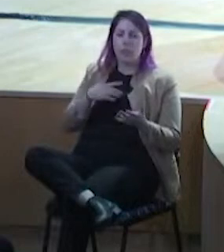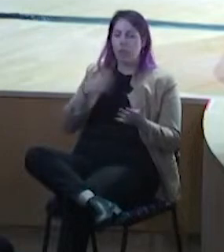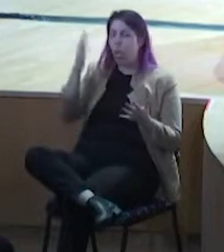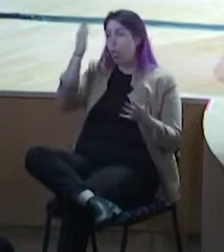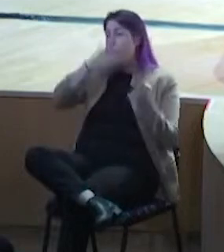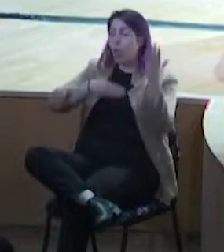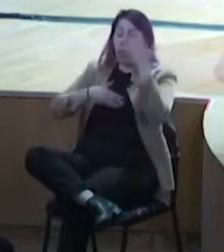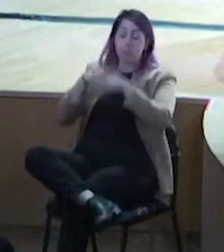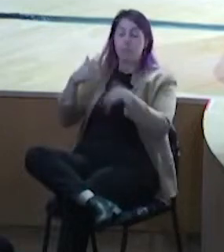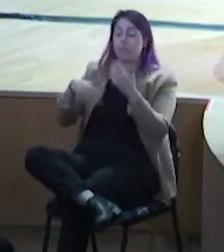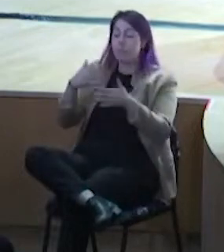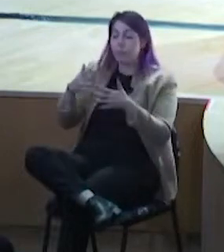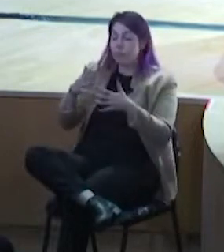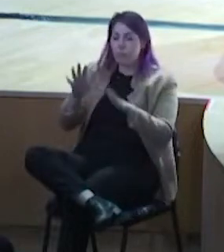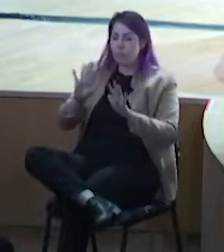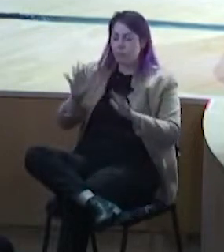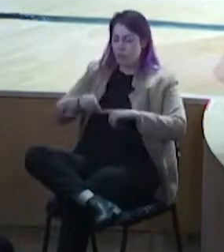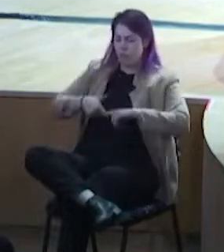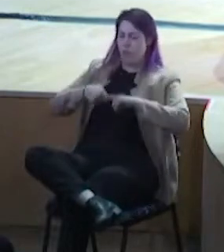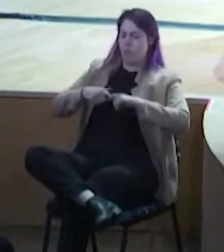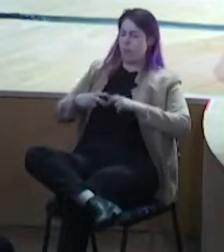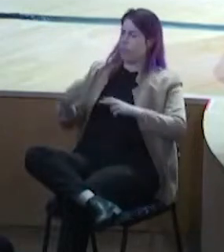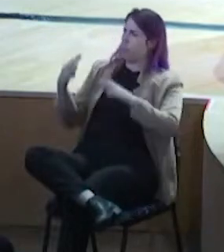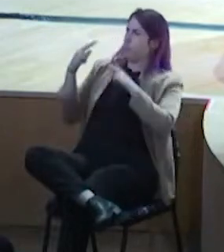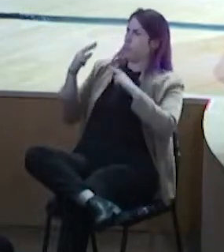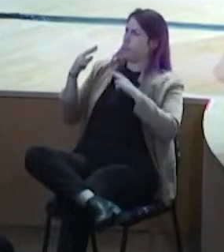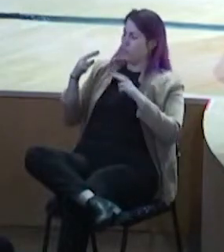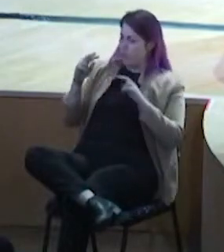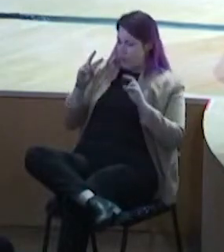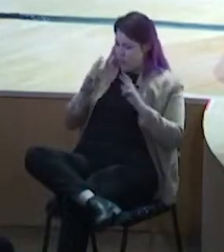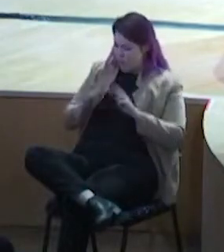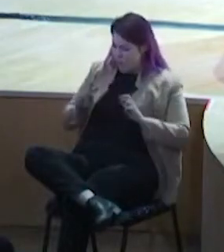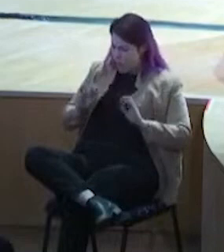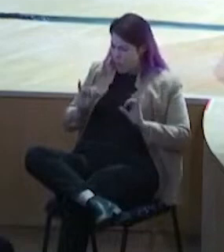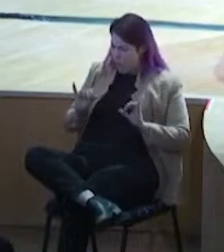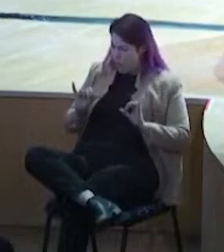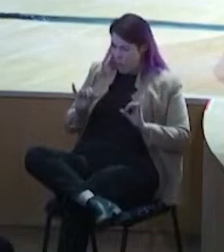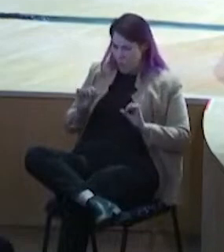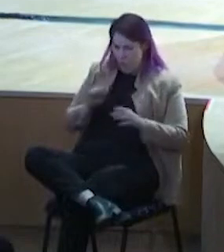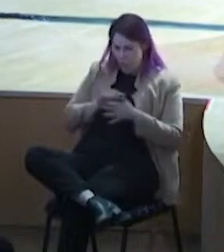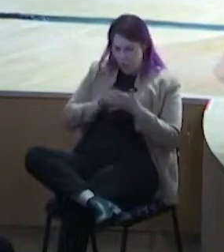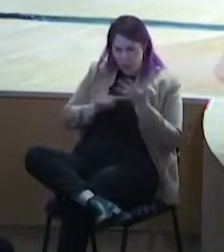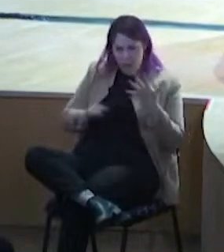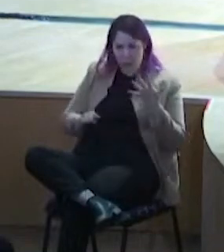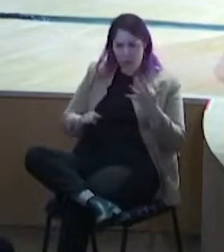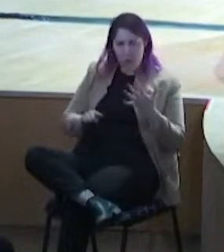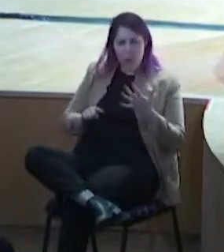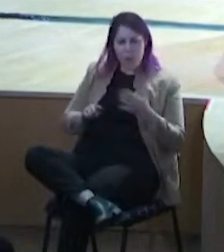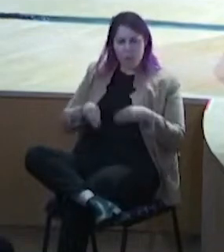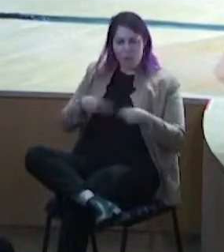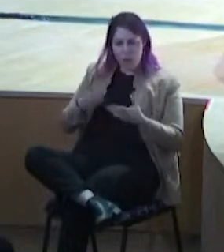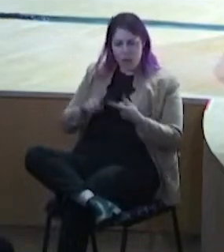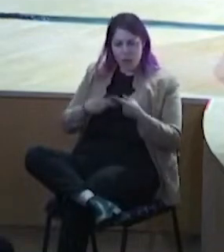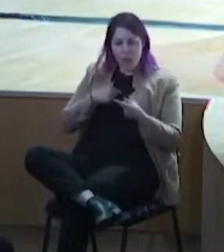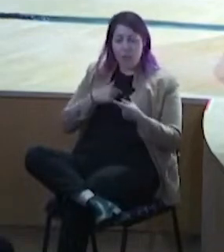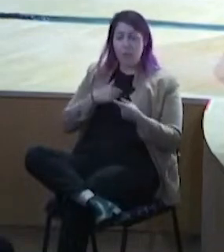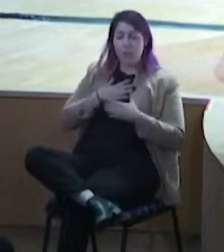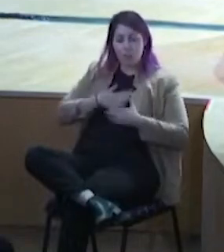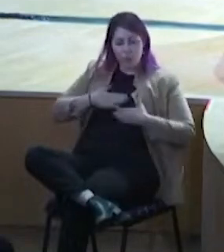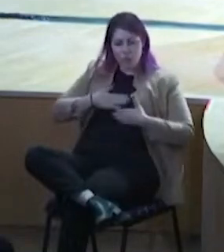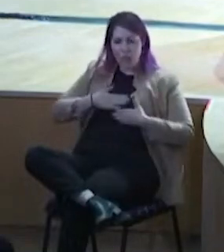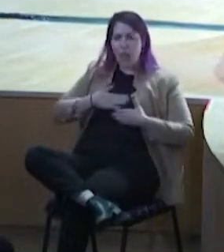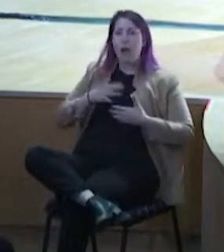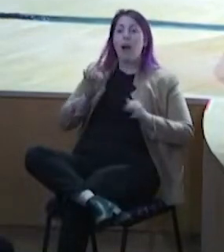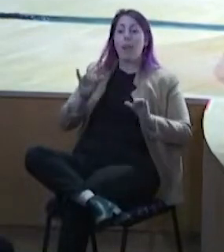is something that will kind of help amplify our awareness of the things that we might be losing and have